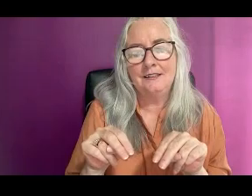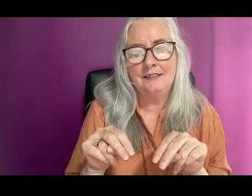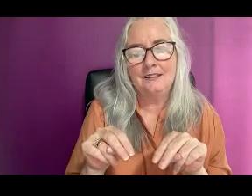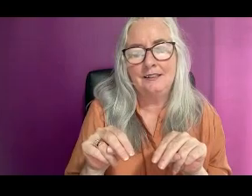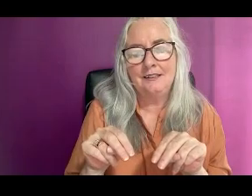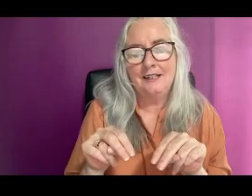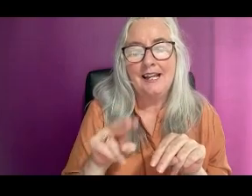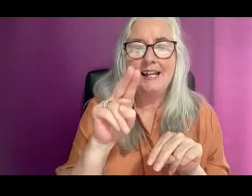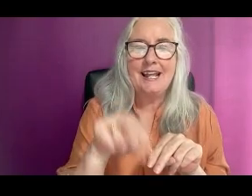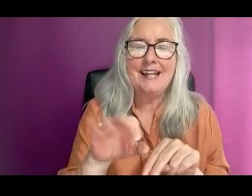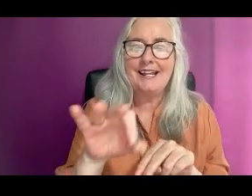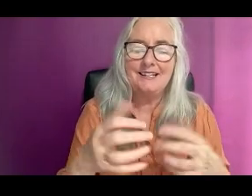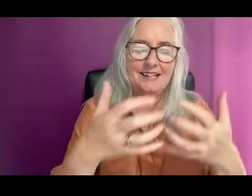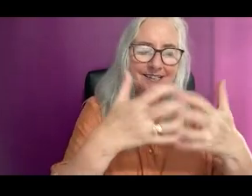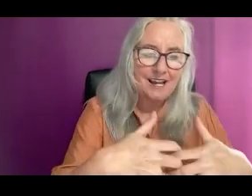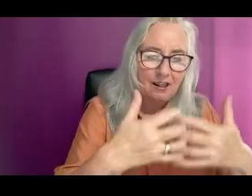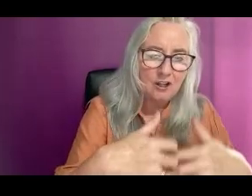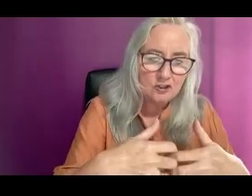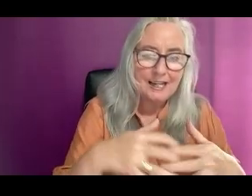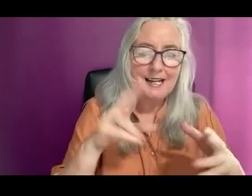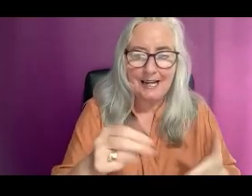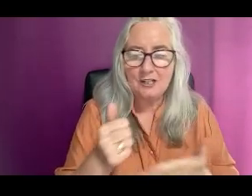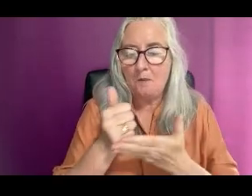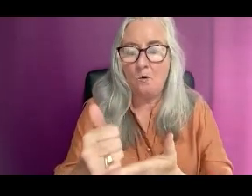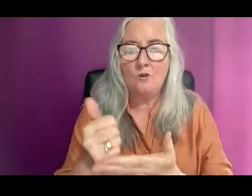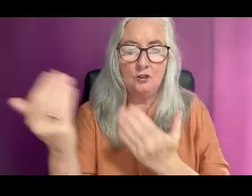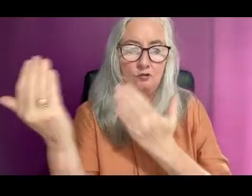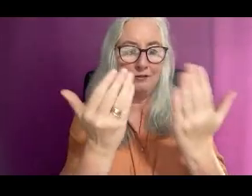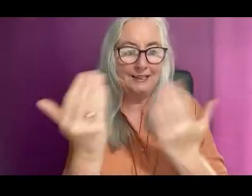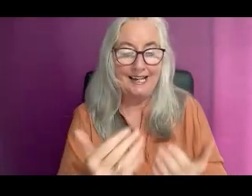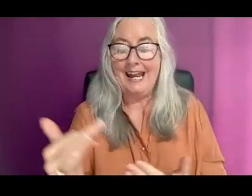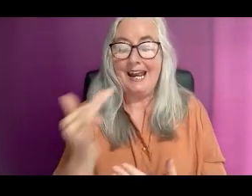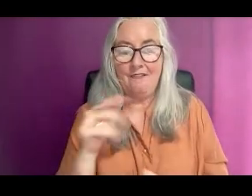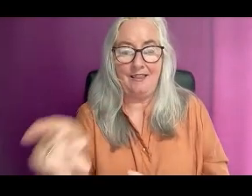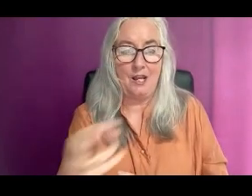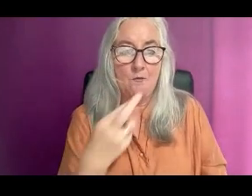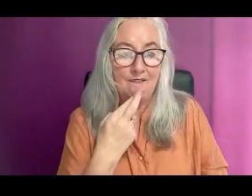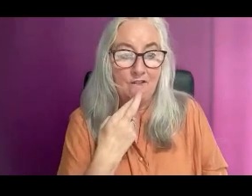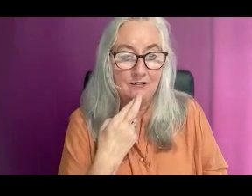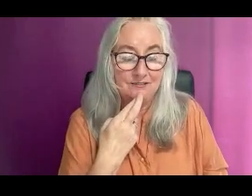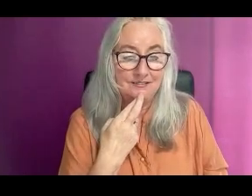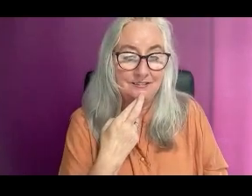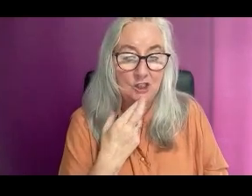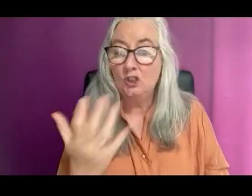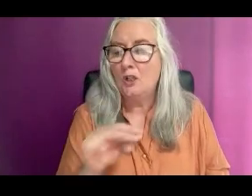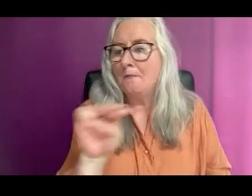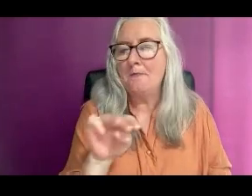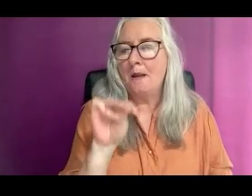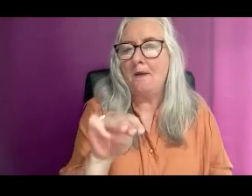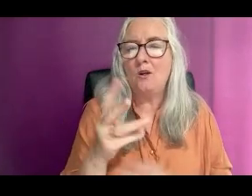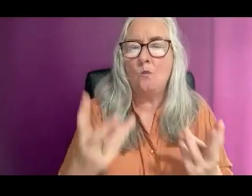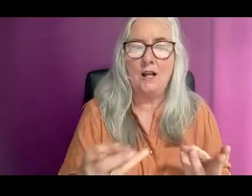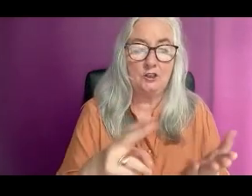obtain technology or equipment that supports in their reading as well, if they would prefer. So people may want to use the personal